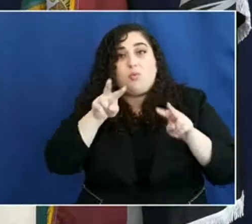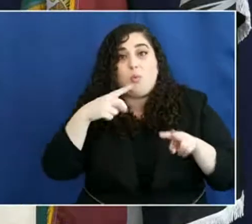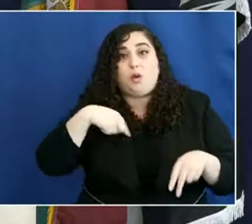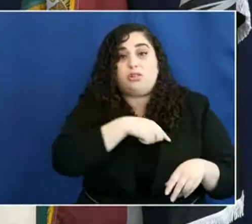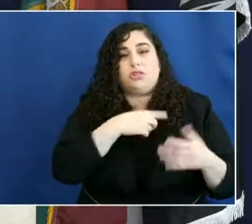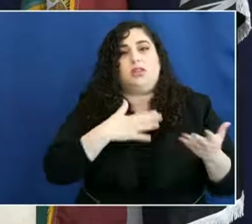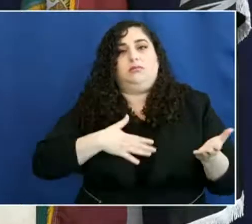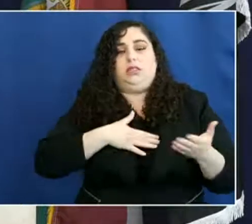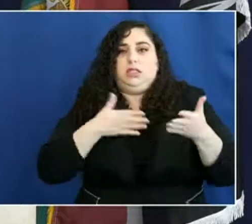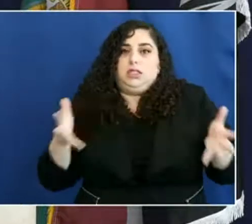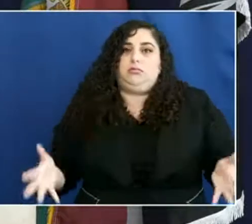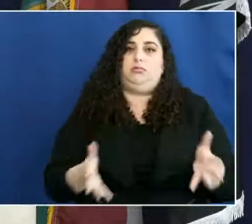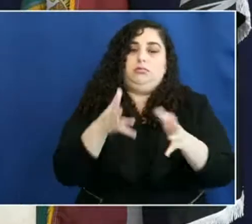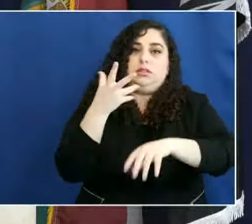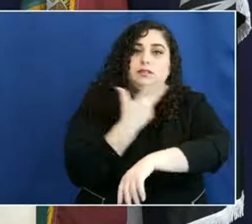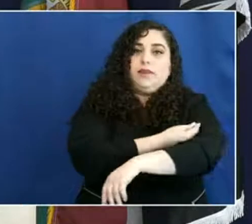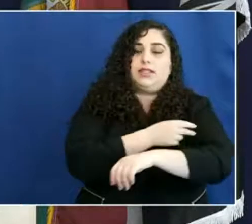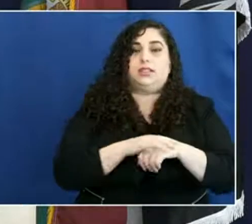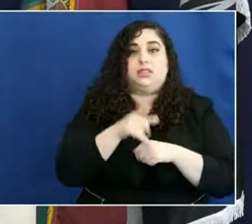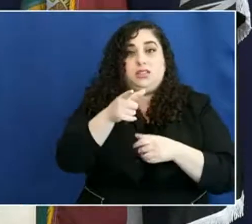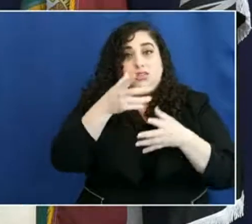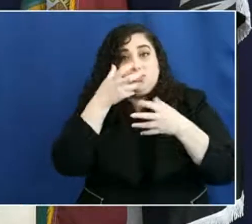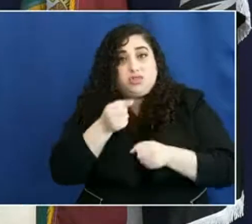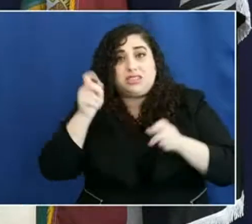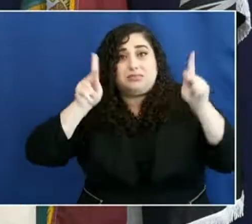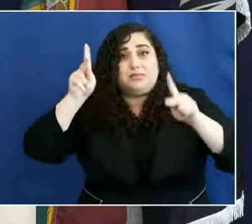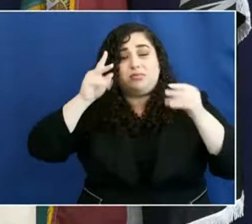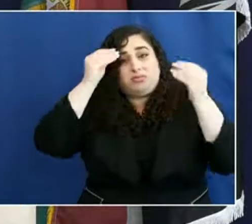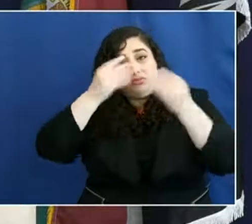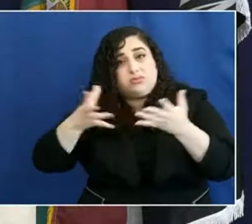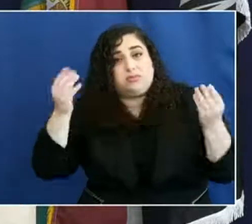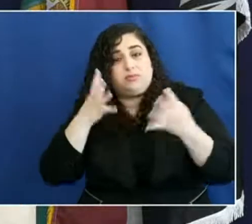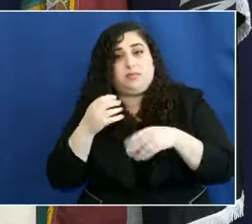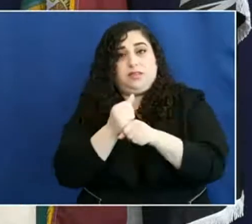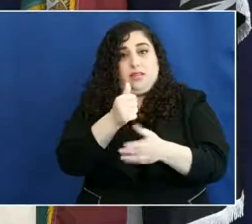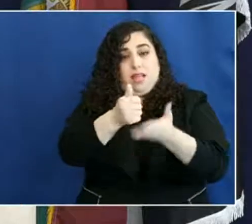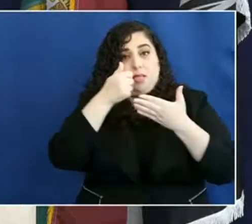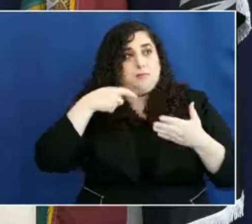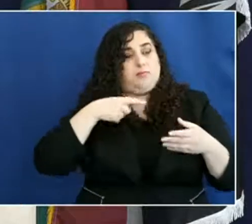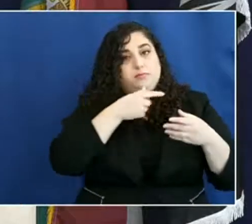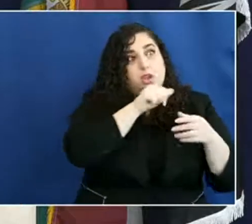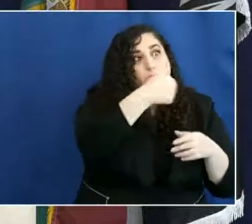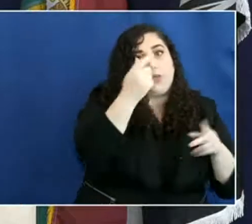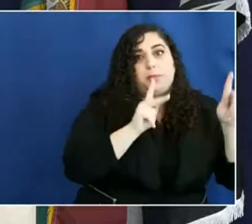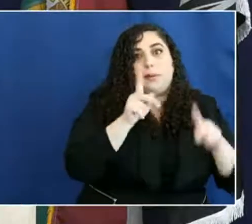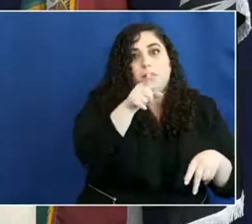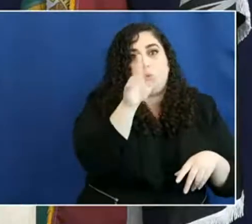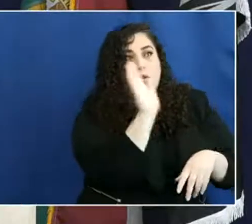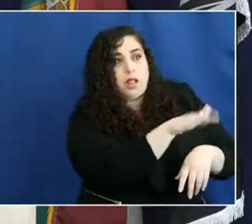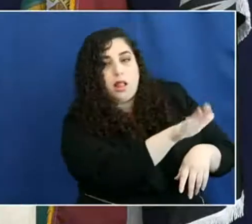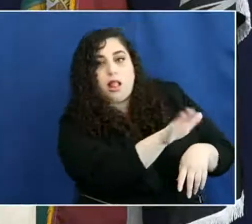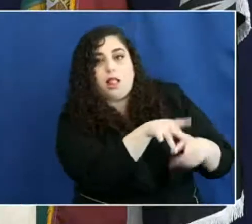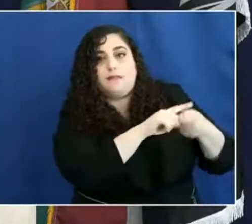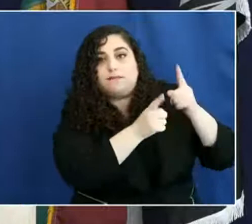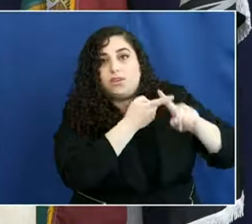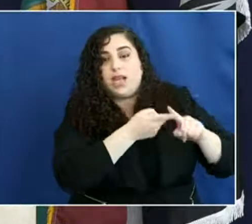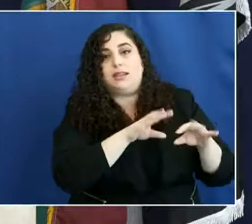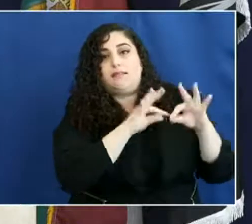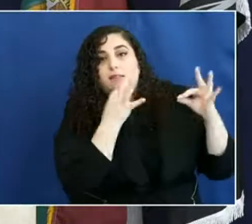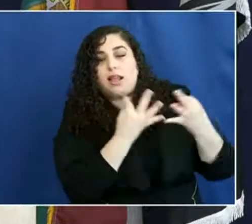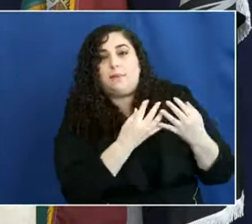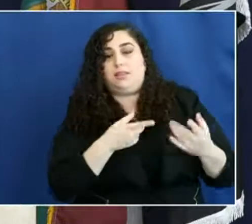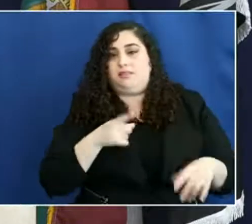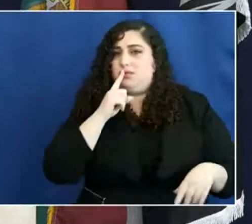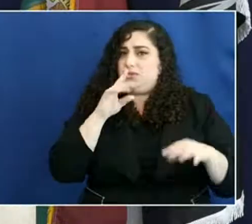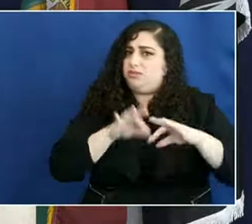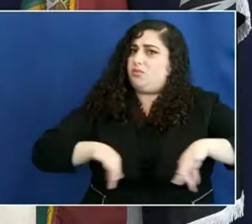trusted messengers in communities is helpful. And then there's just the reality that when a member of a community gets vaccinated and it goes okay, they